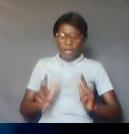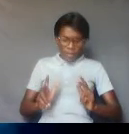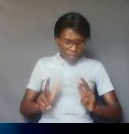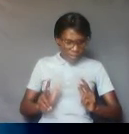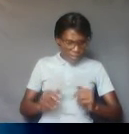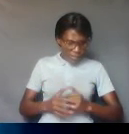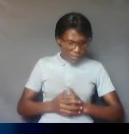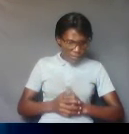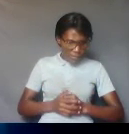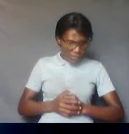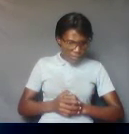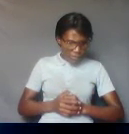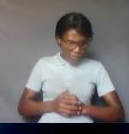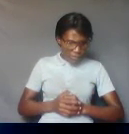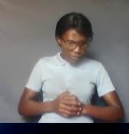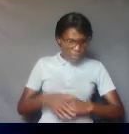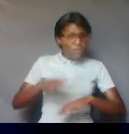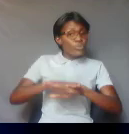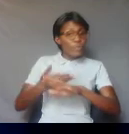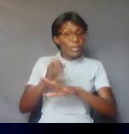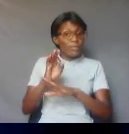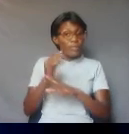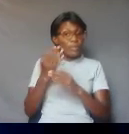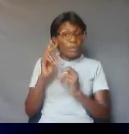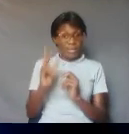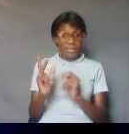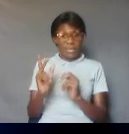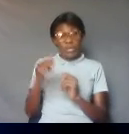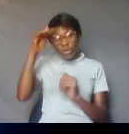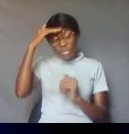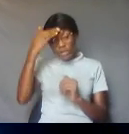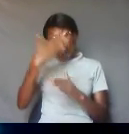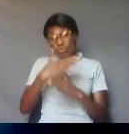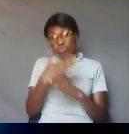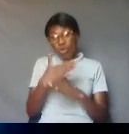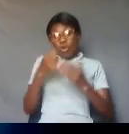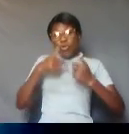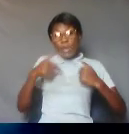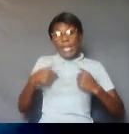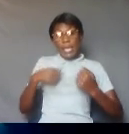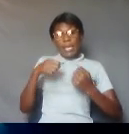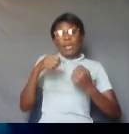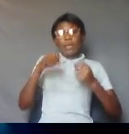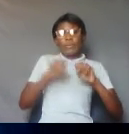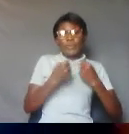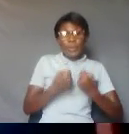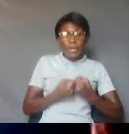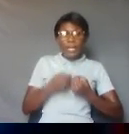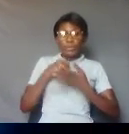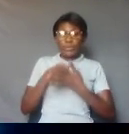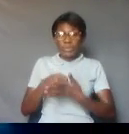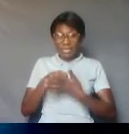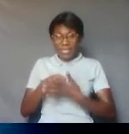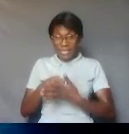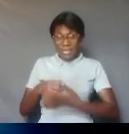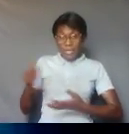in the working world. So not everybody needs to start in the place of grant. First, let's try and see, can we not educate?